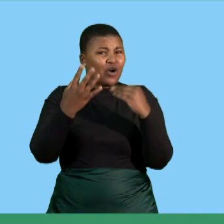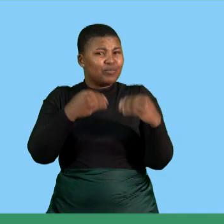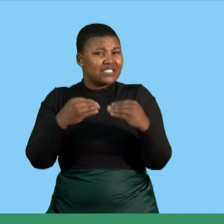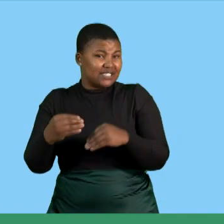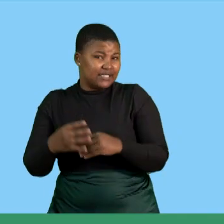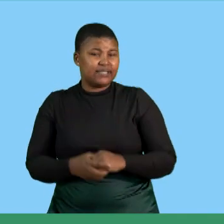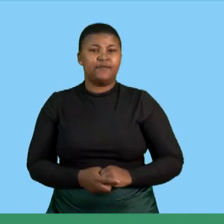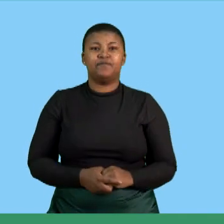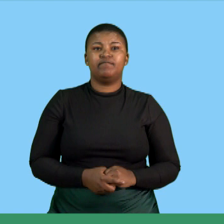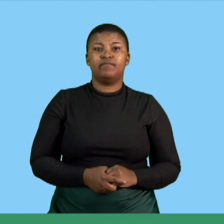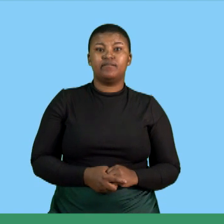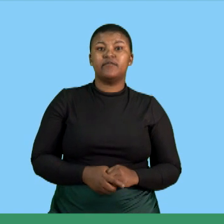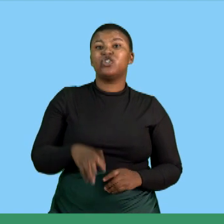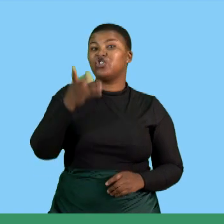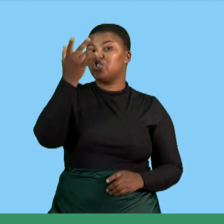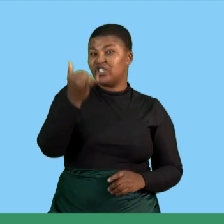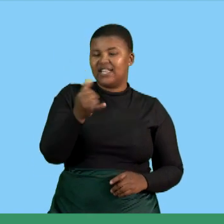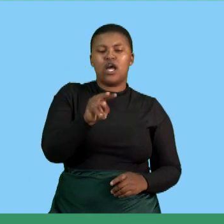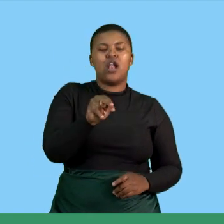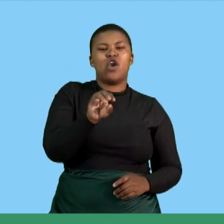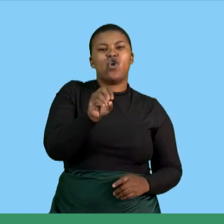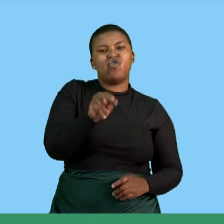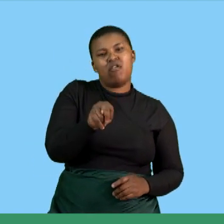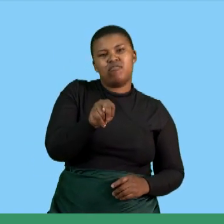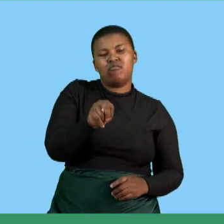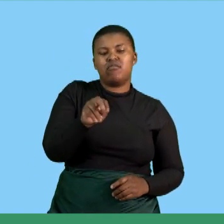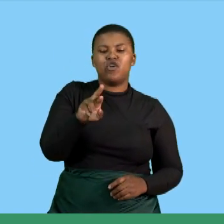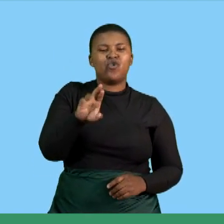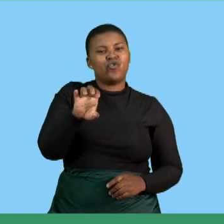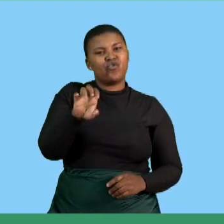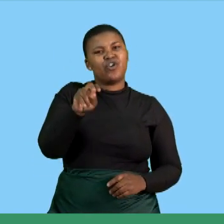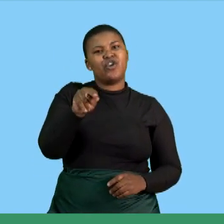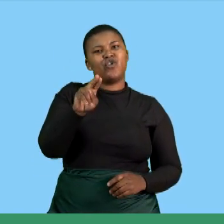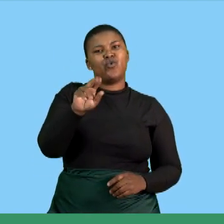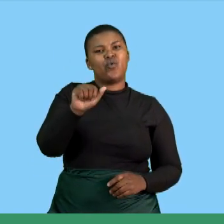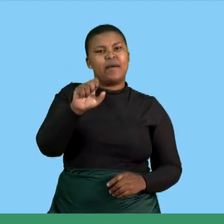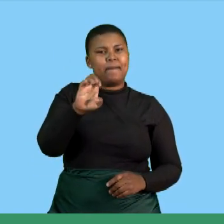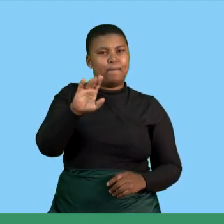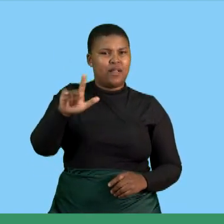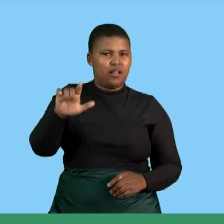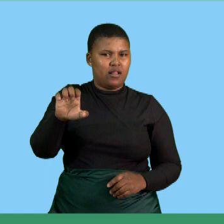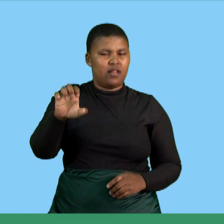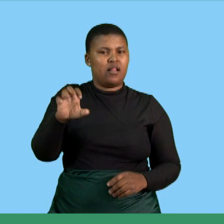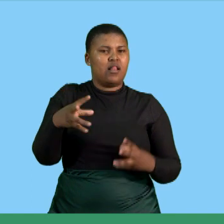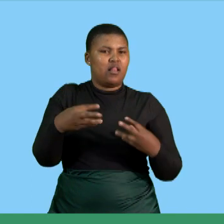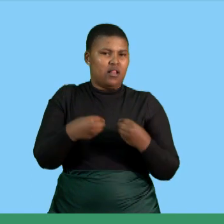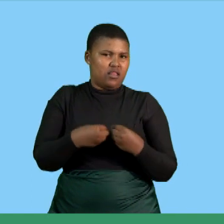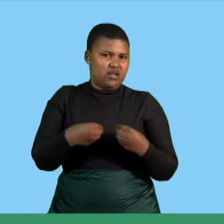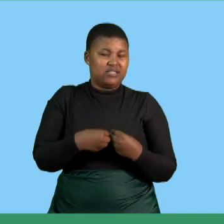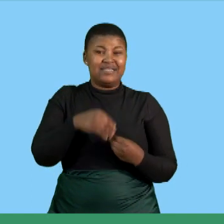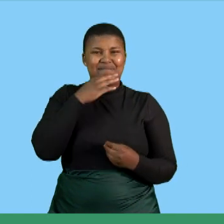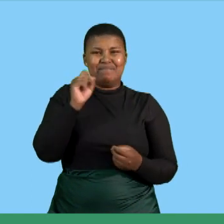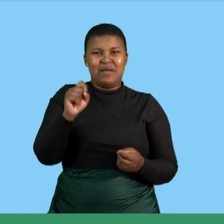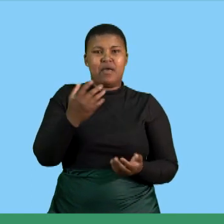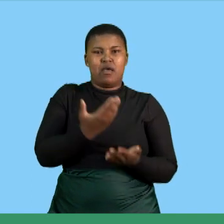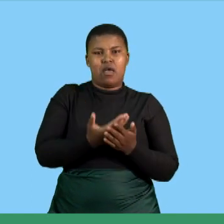look at non-renewable resources, it means that these resources can be depleted.